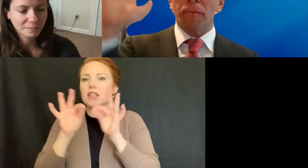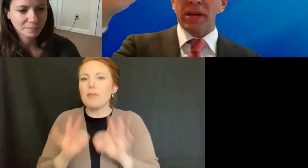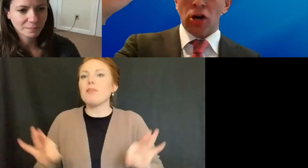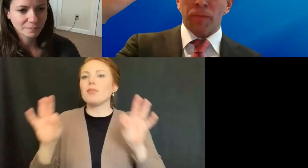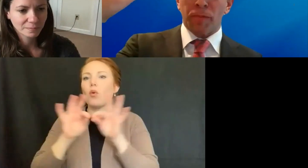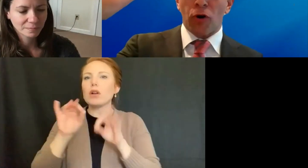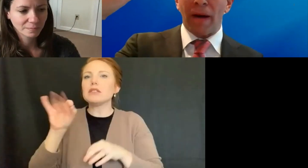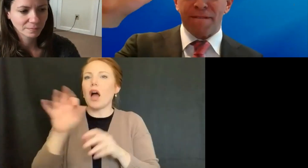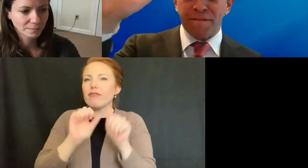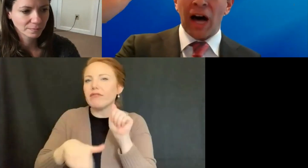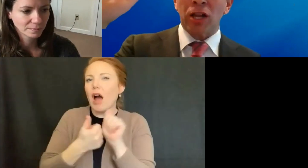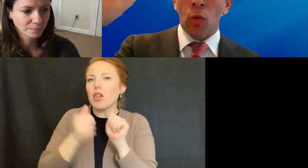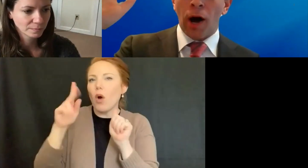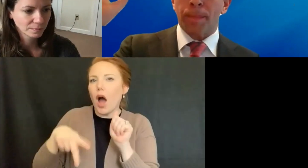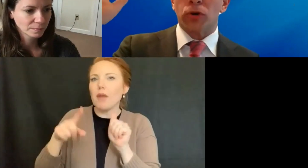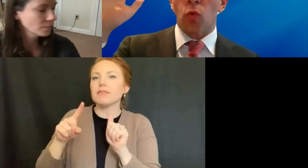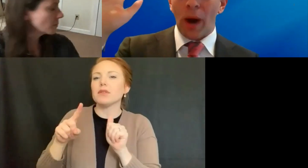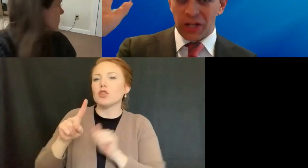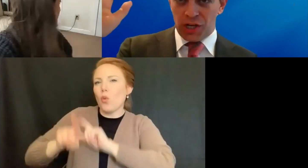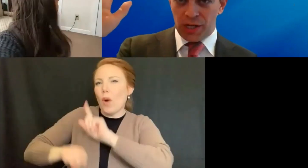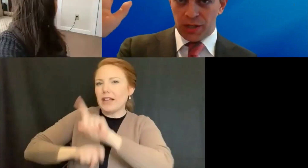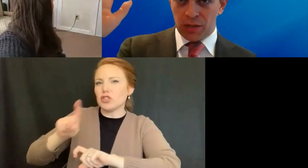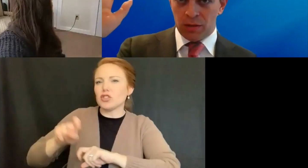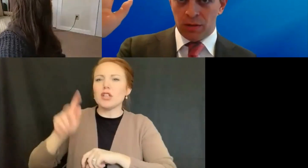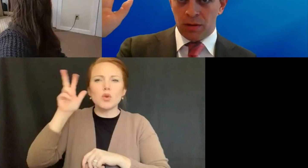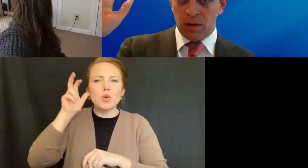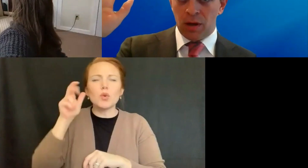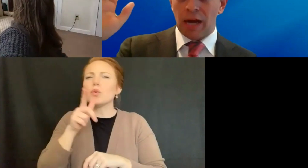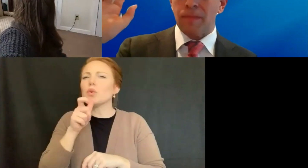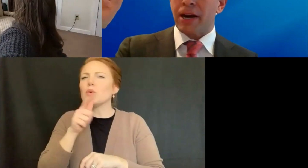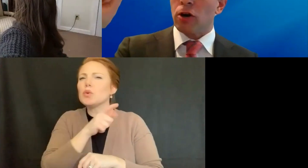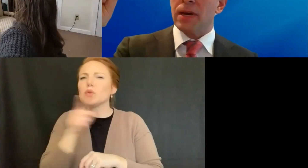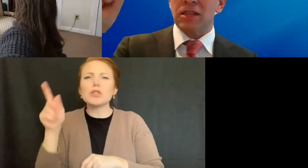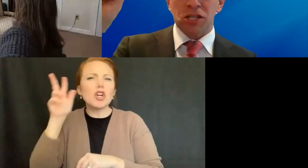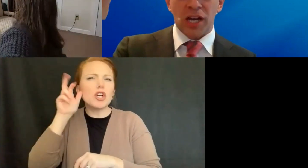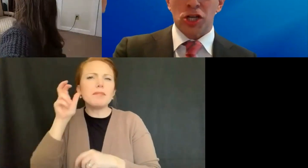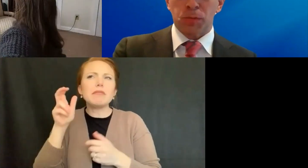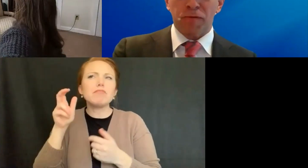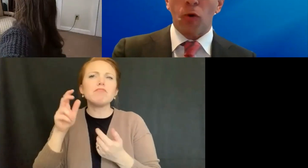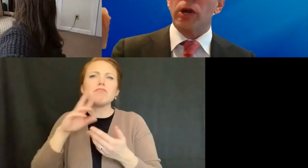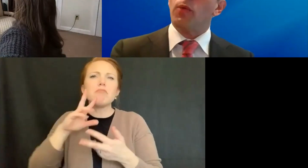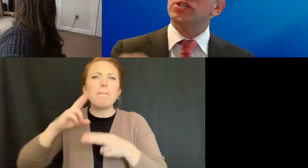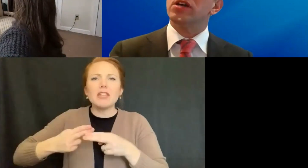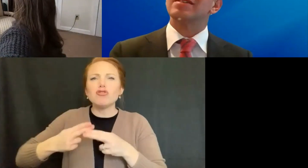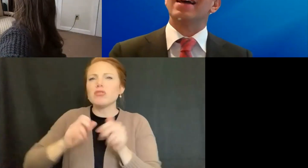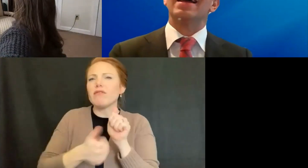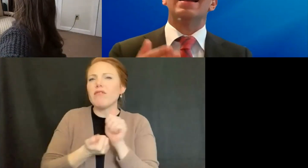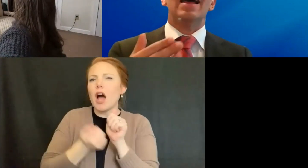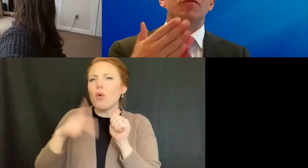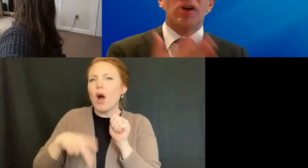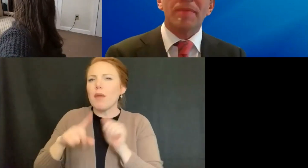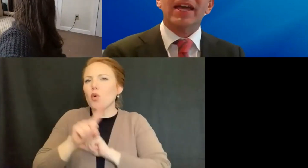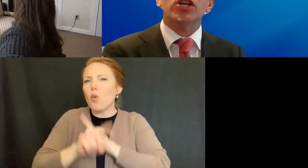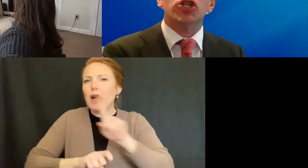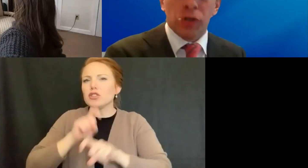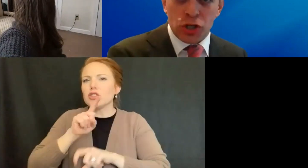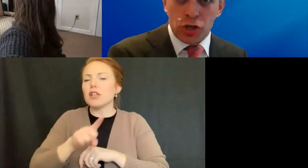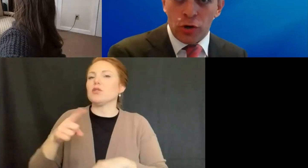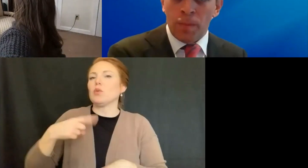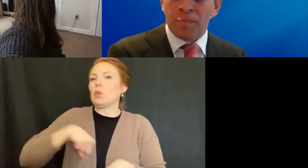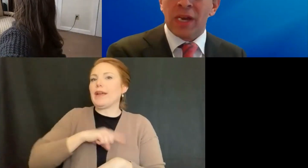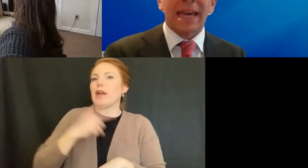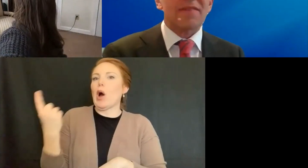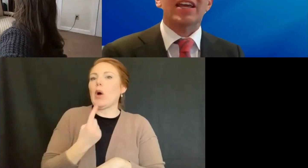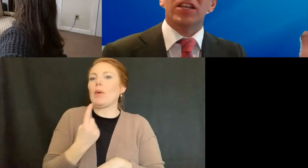questions. Who's heard me talk before about follow-up questions? Anybody heard me in these sessions before? We always say, if something